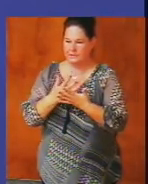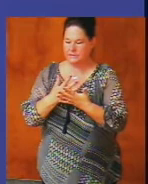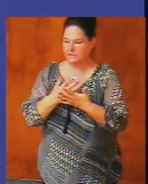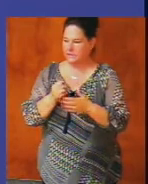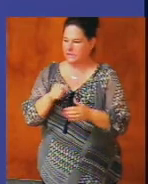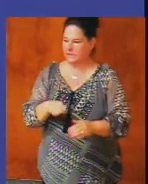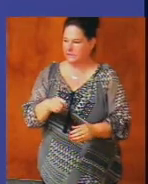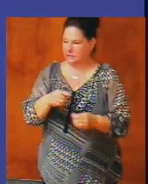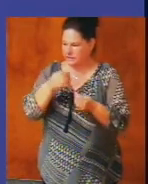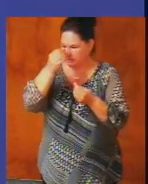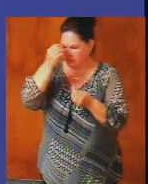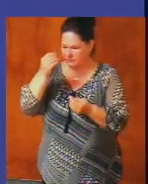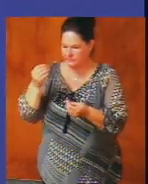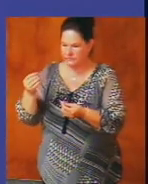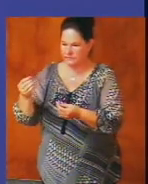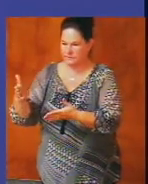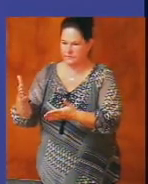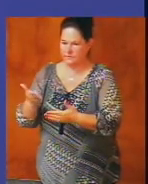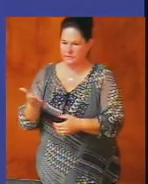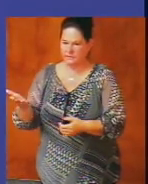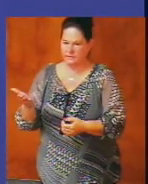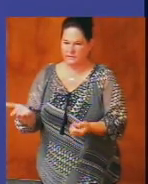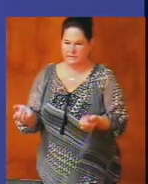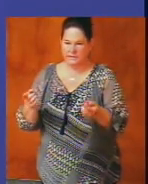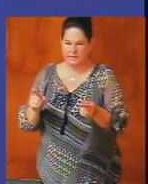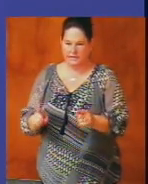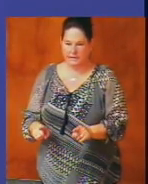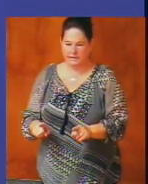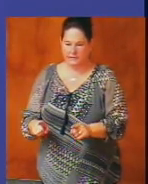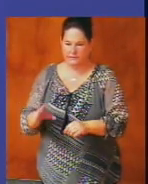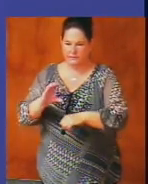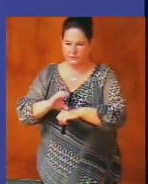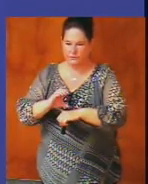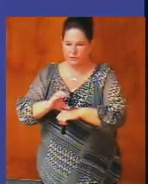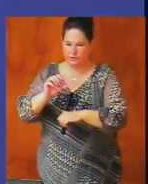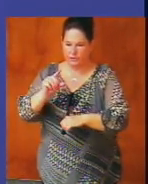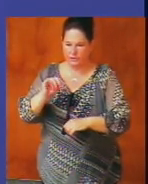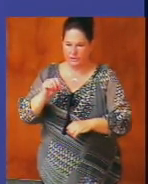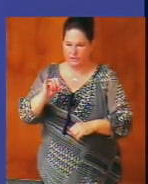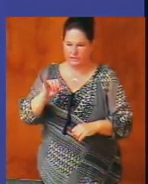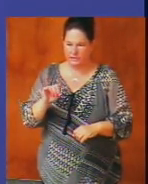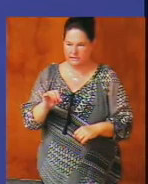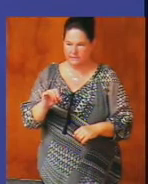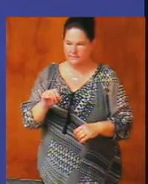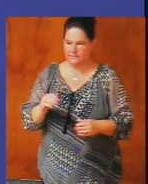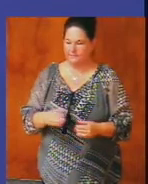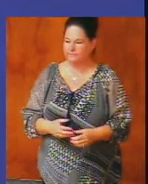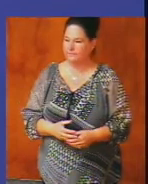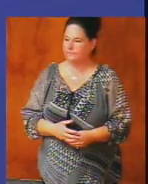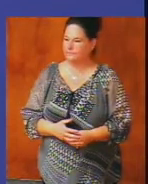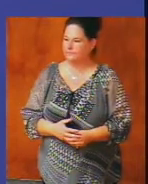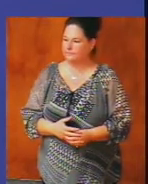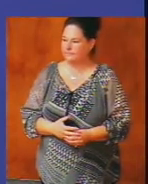he reports about things going on in the church in Colossae.